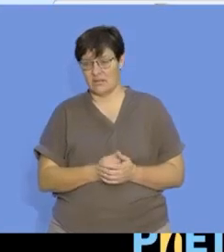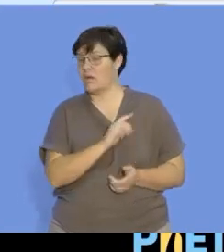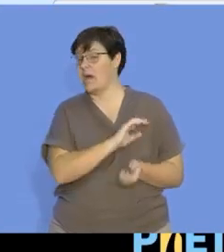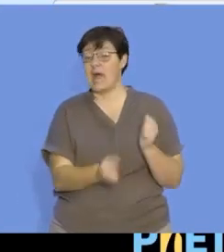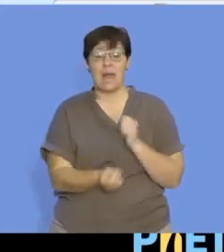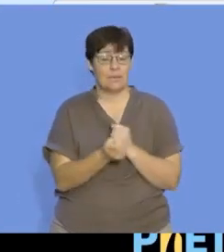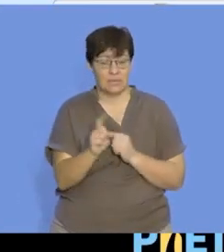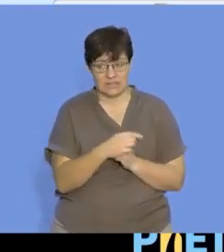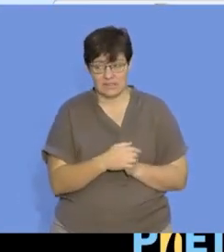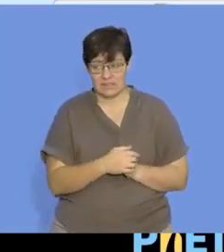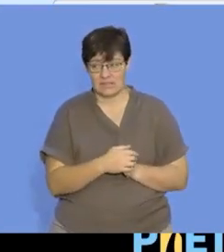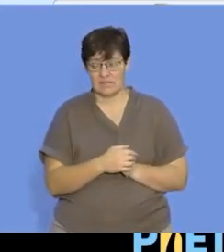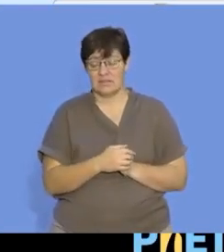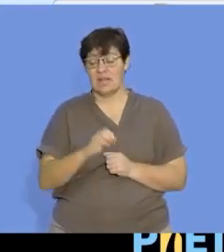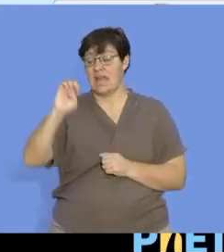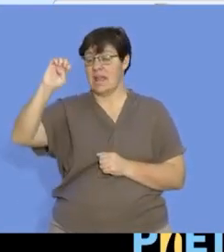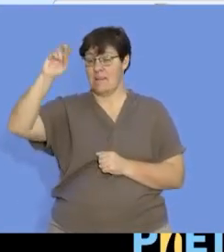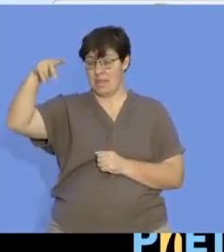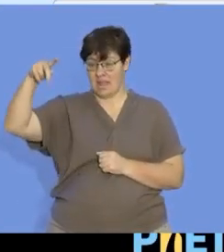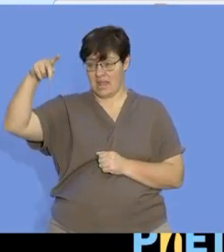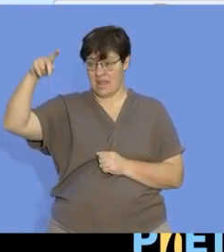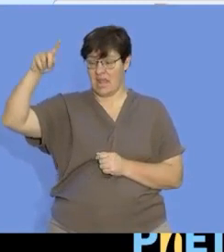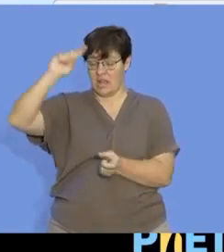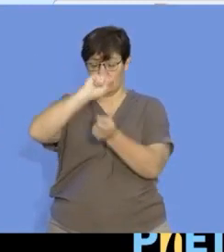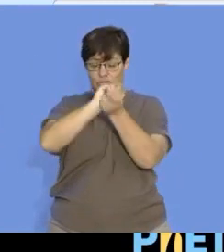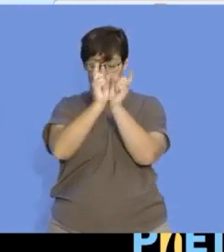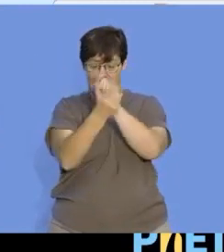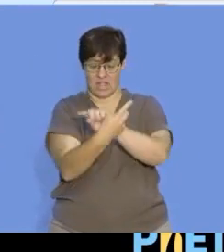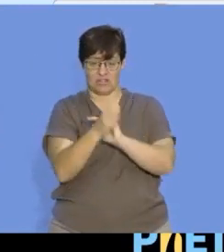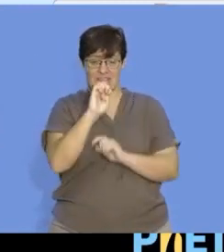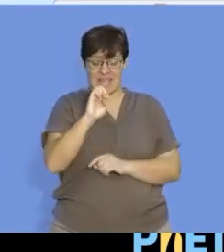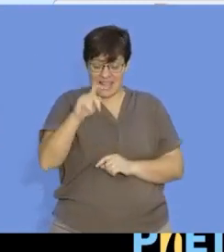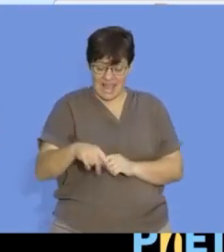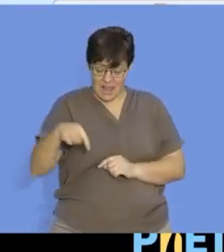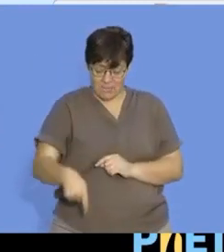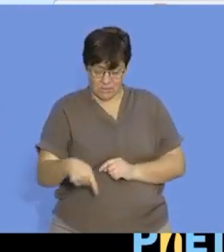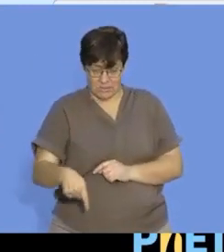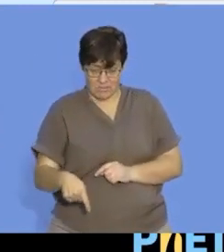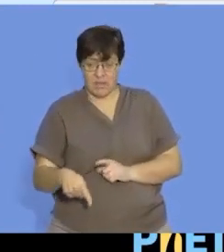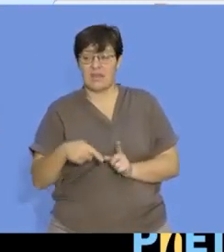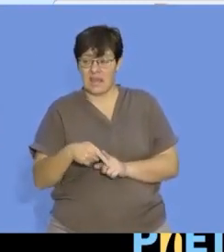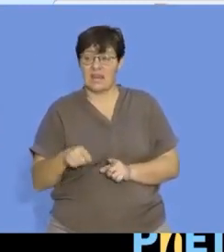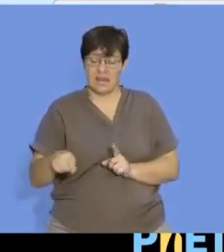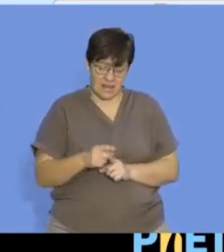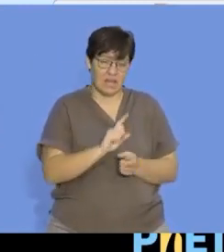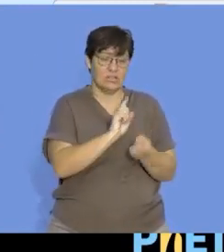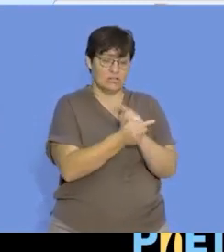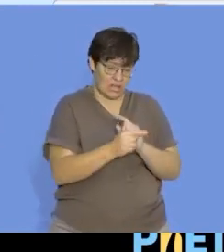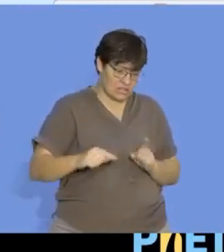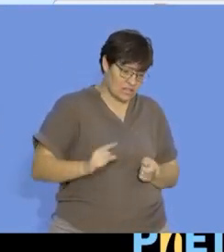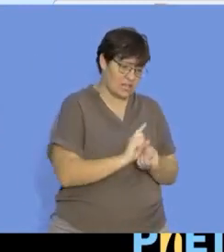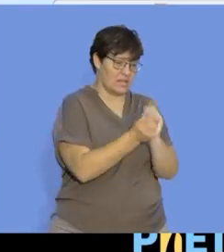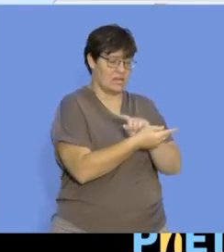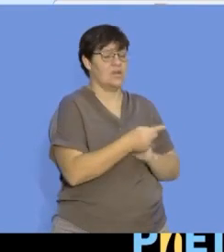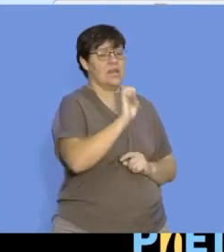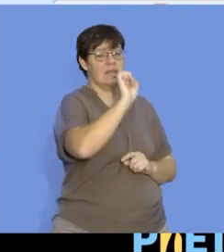is potential at the top being converted to kinetic at the bottom, then the kinetic, because it's going up, starts to get